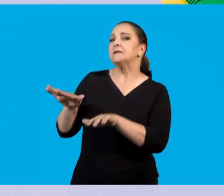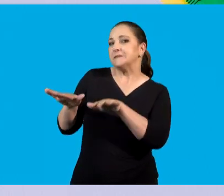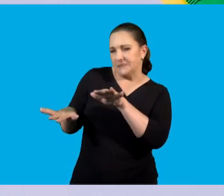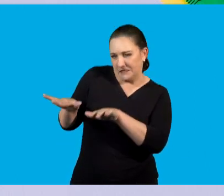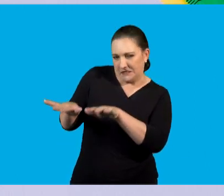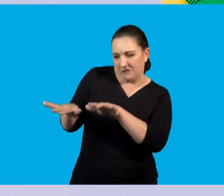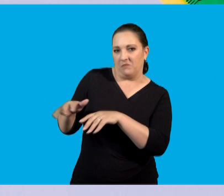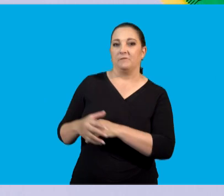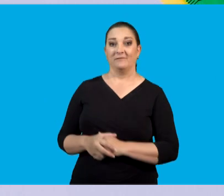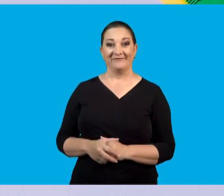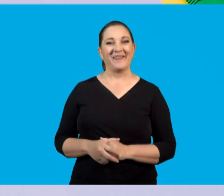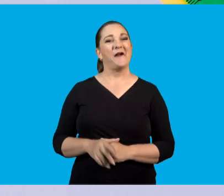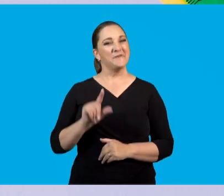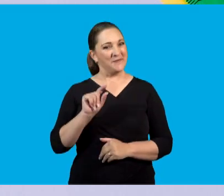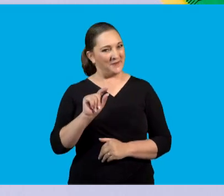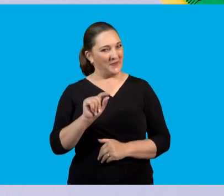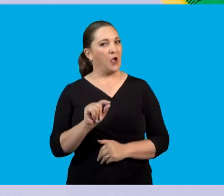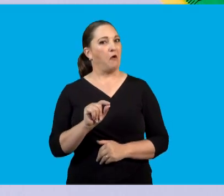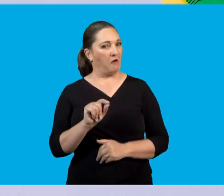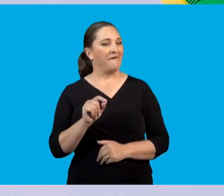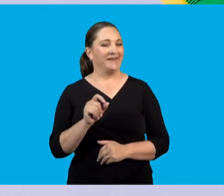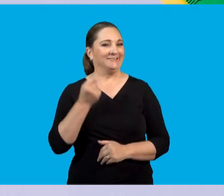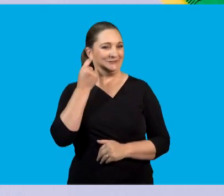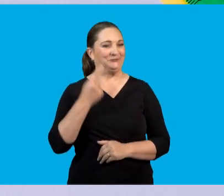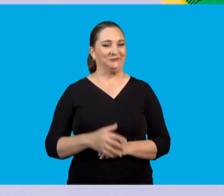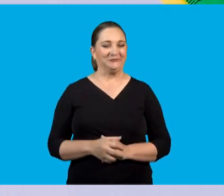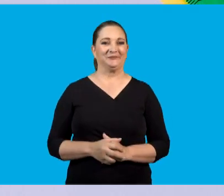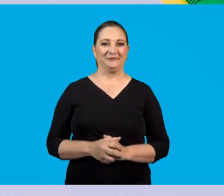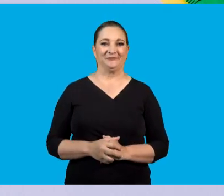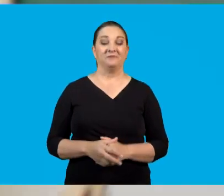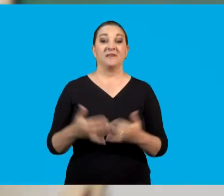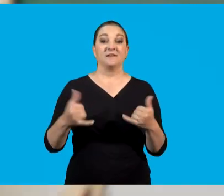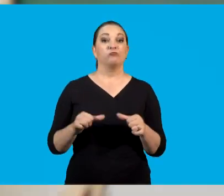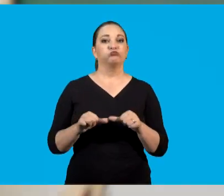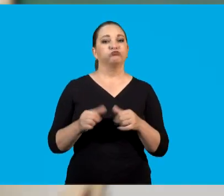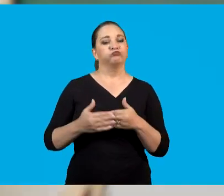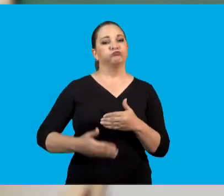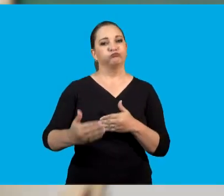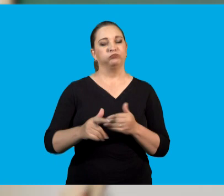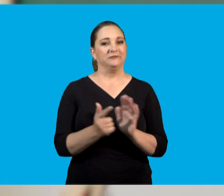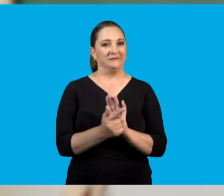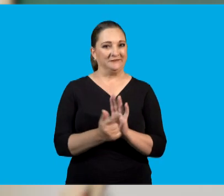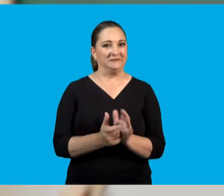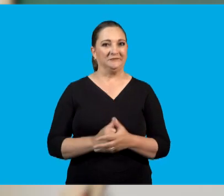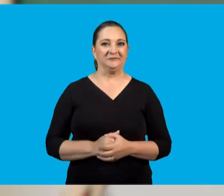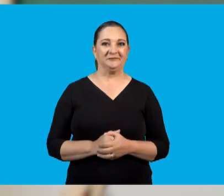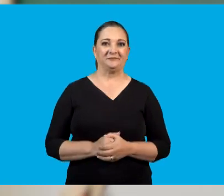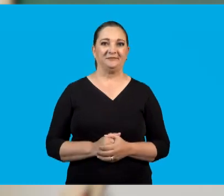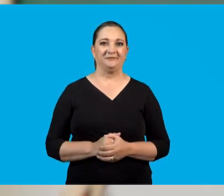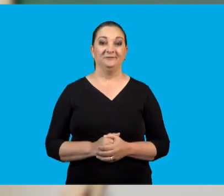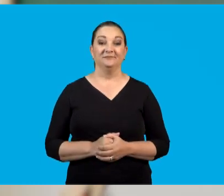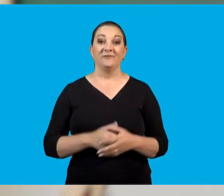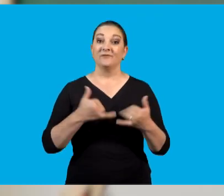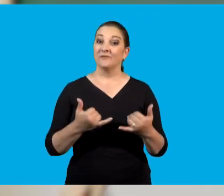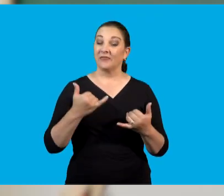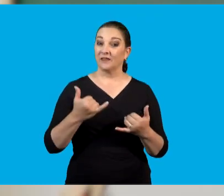They are similar. Isn't that fascinating? Let's go on with our lesson and see